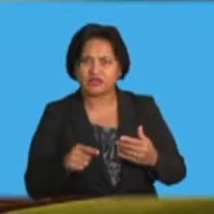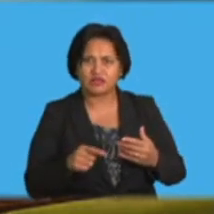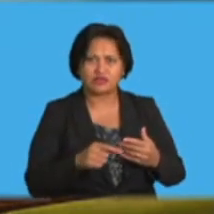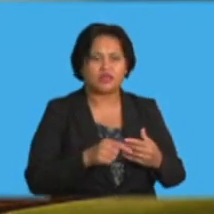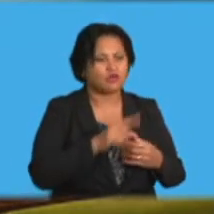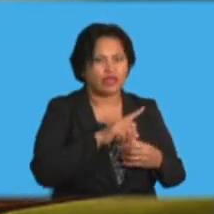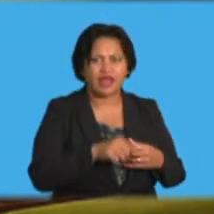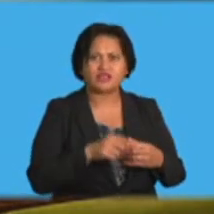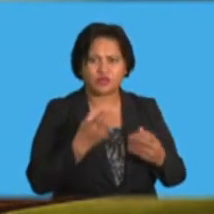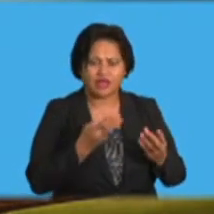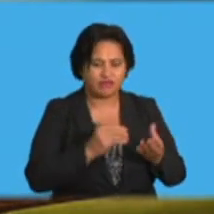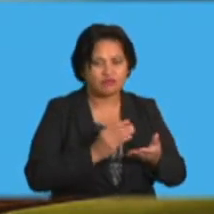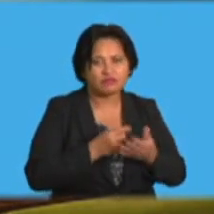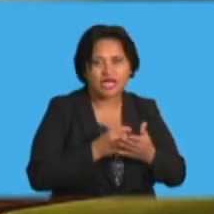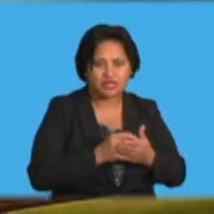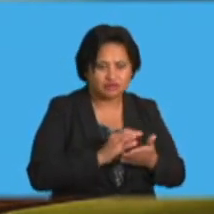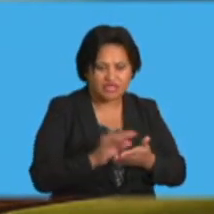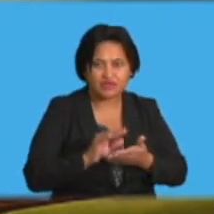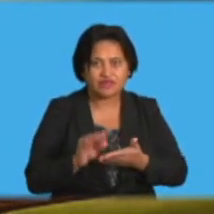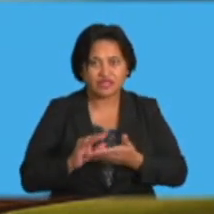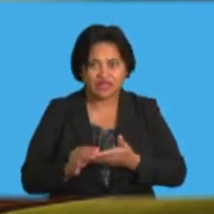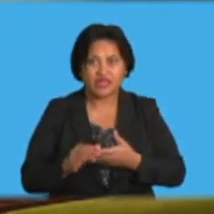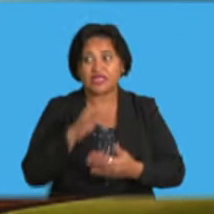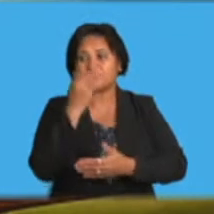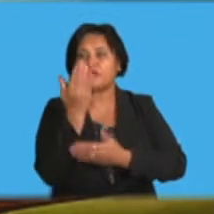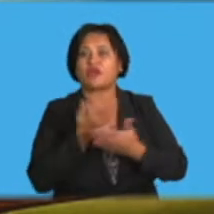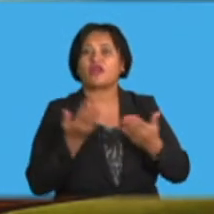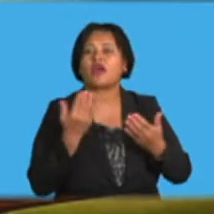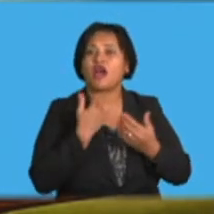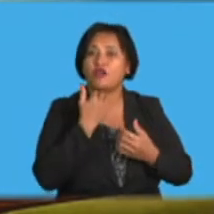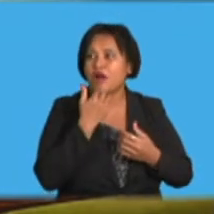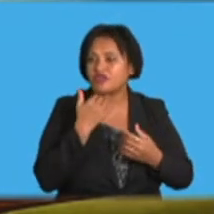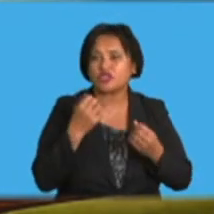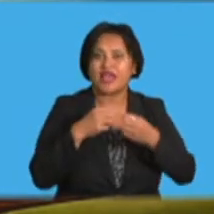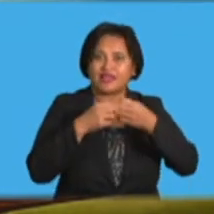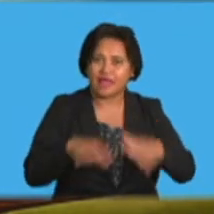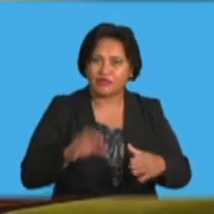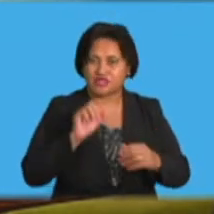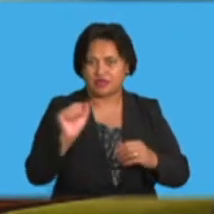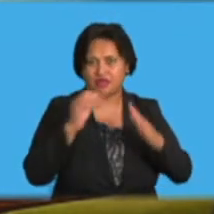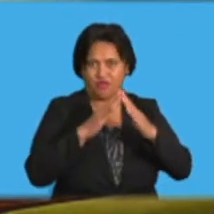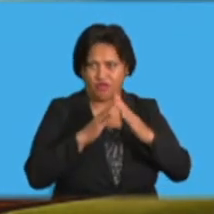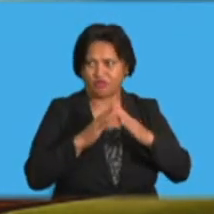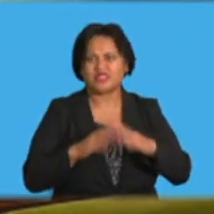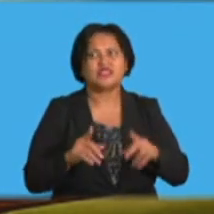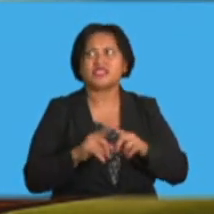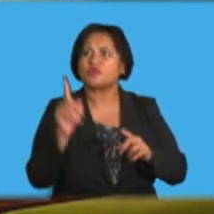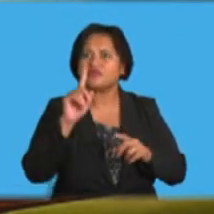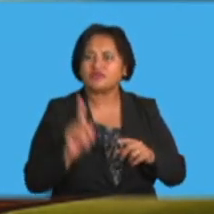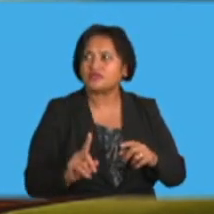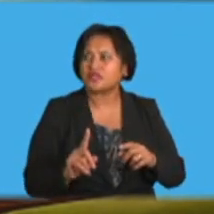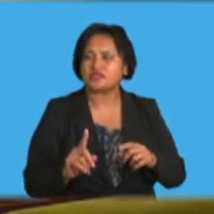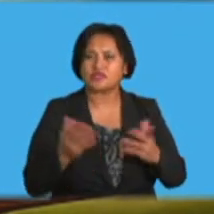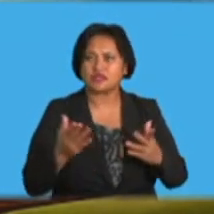purchase materials to repair their homes and replace possessions that were lost or badly damaged, including white goods, electrical appliances, furniture, bedding,